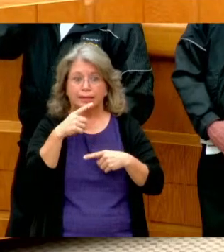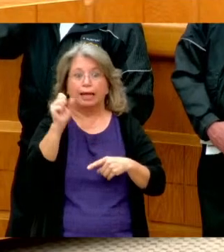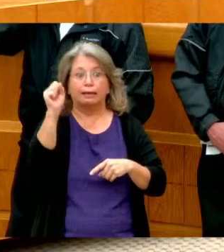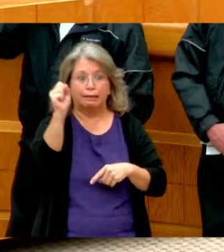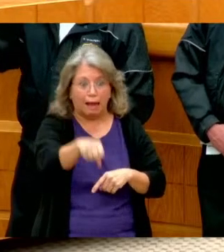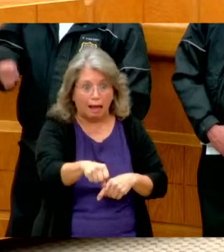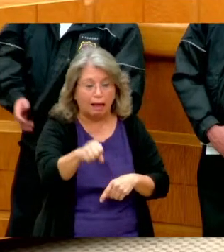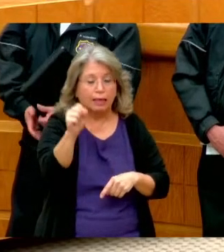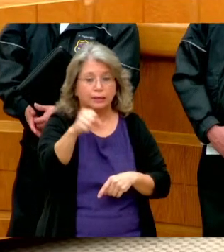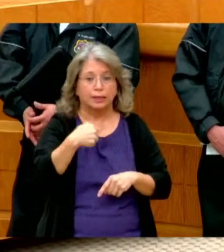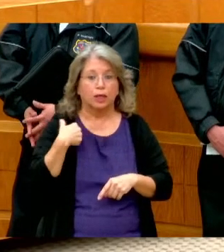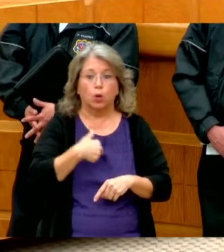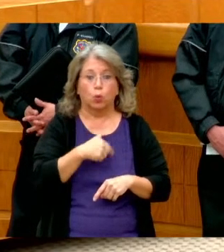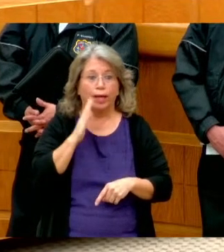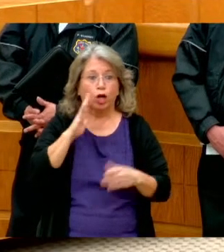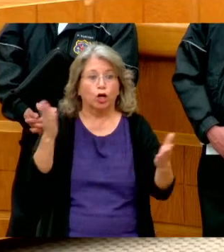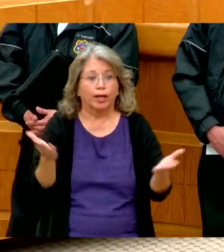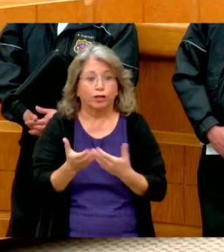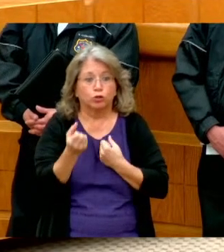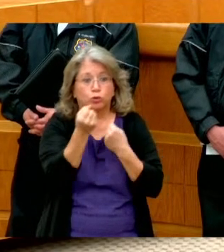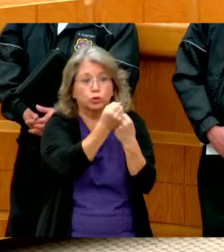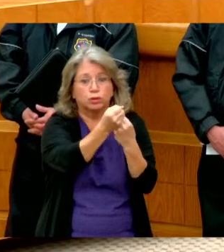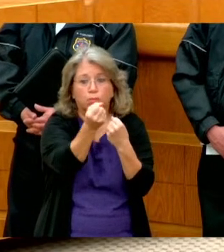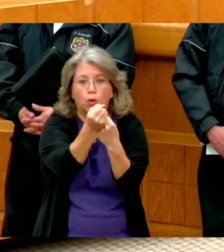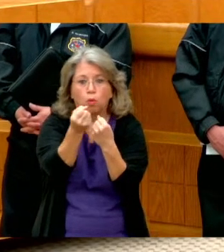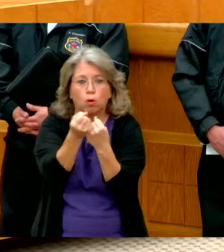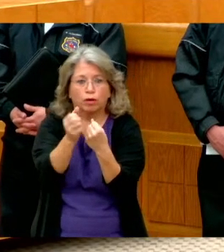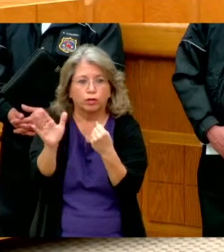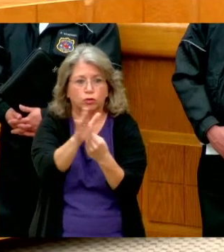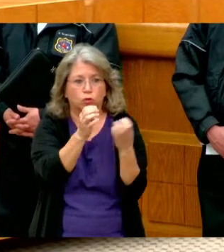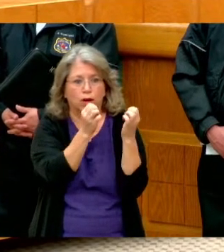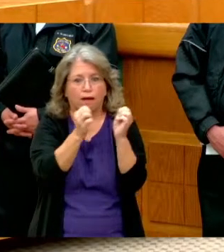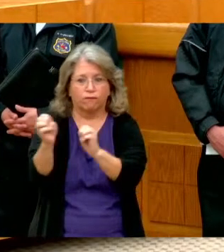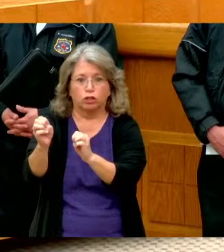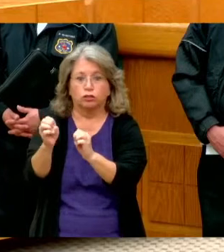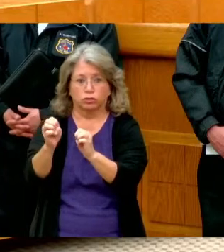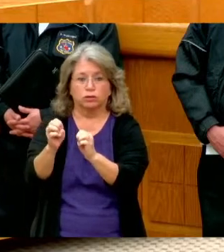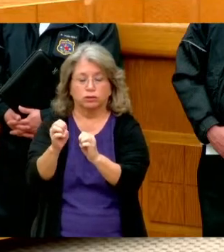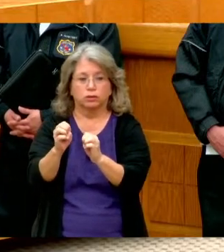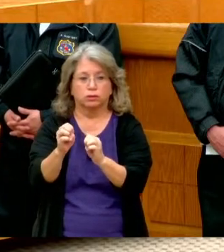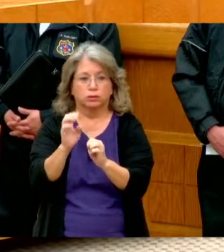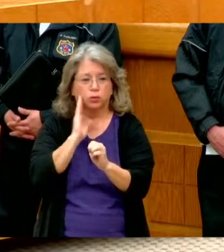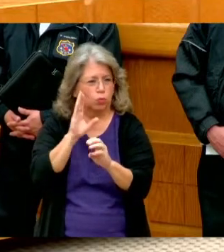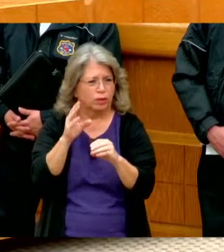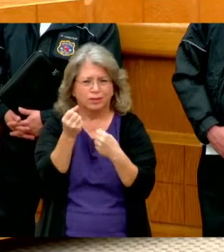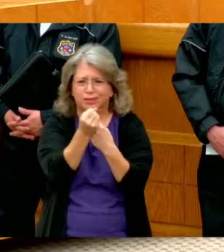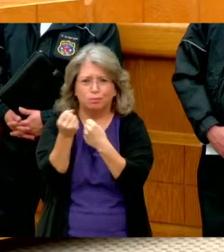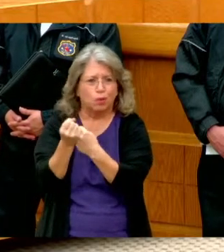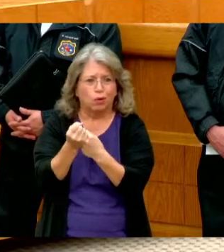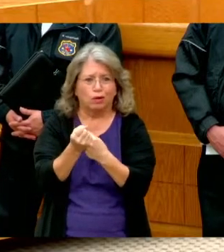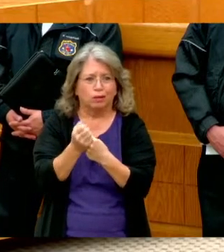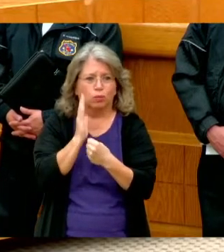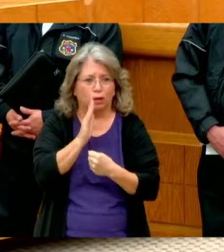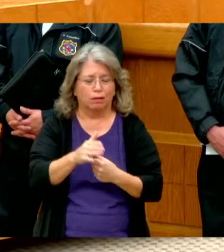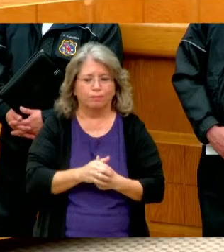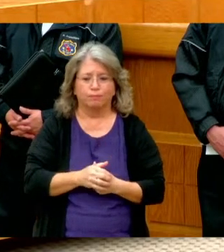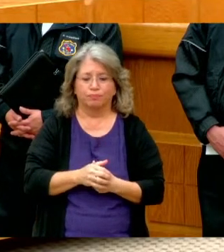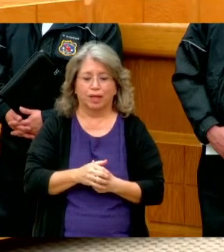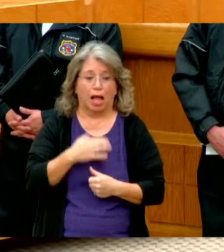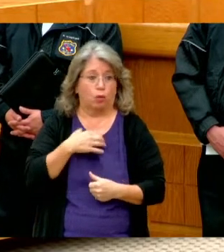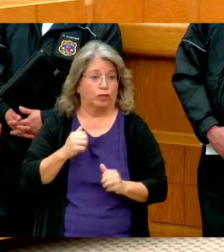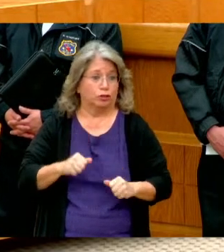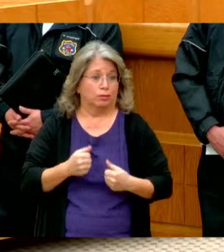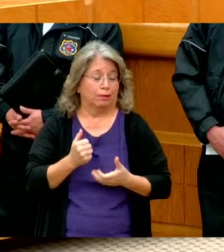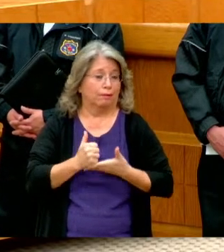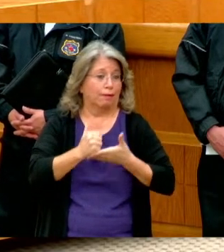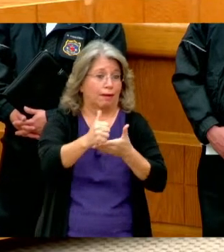be here to support you in logistics. Sometimes I think to myself, I wish I could help more, but